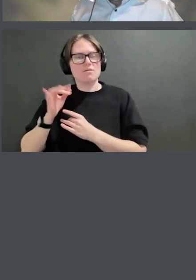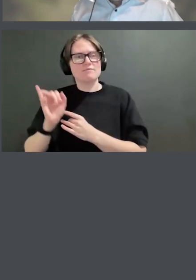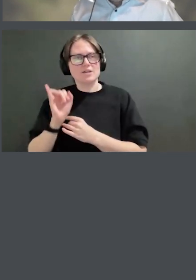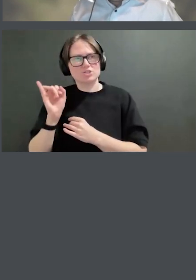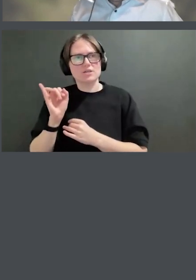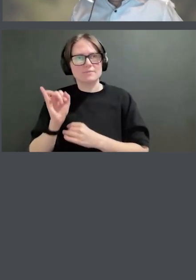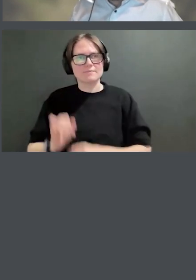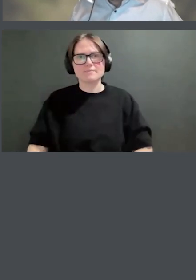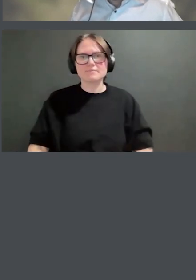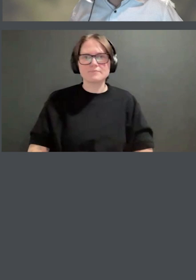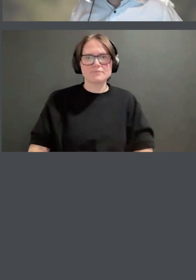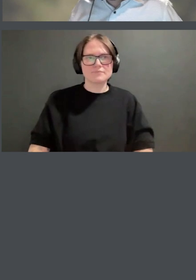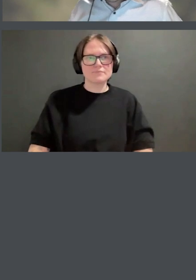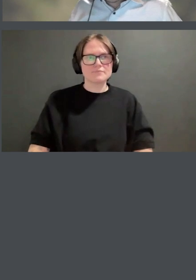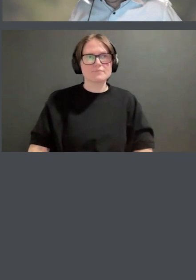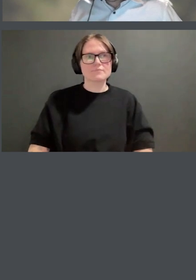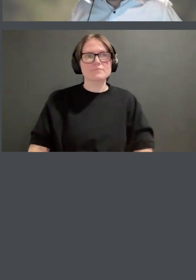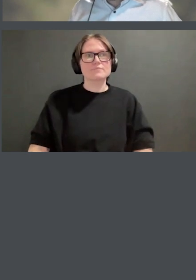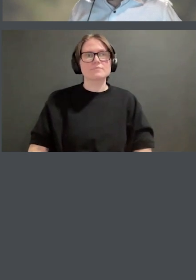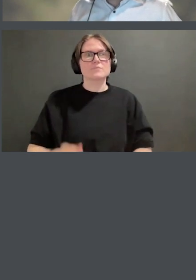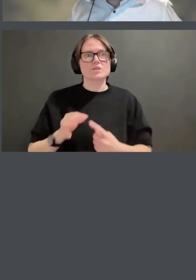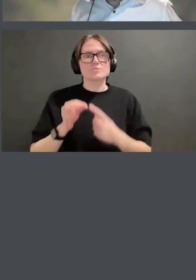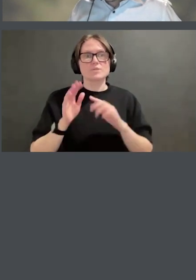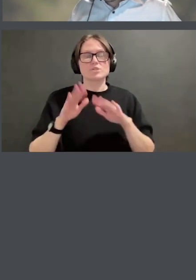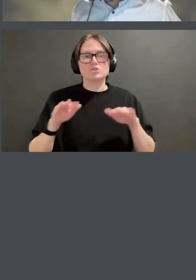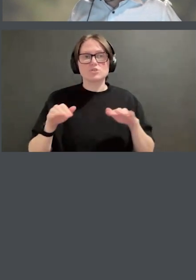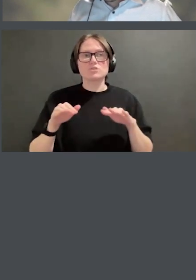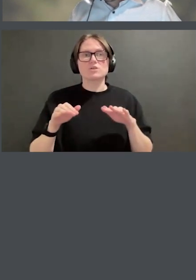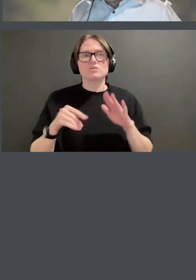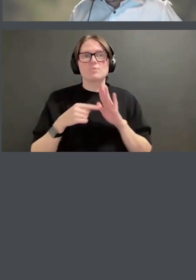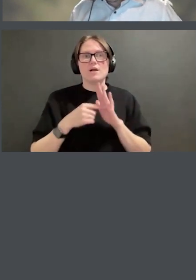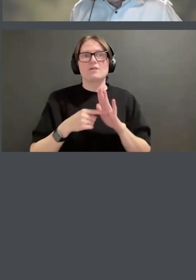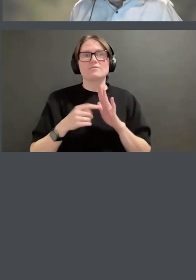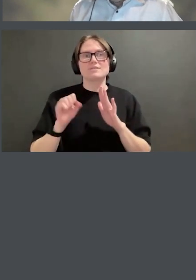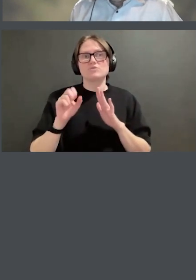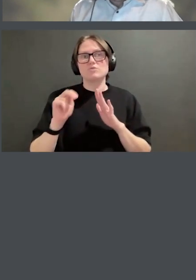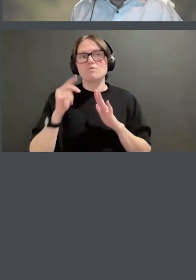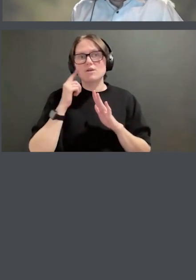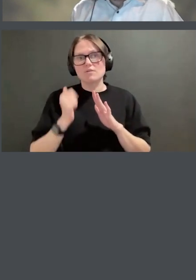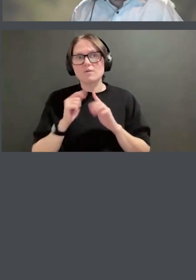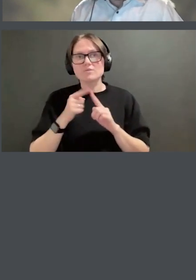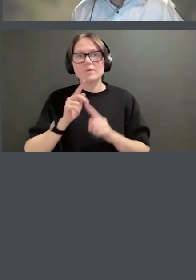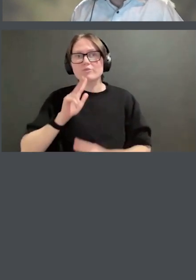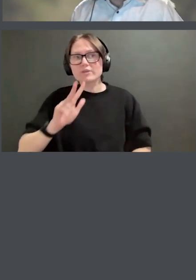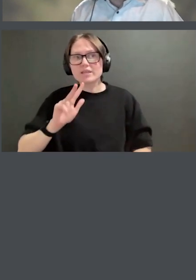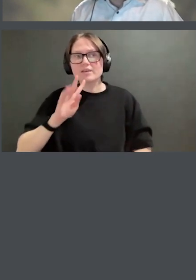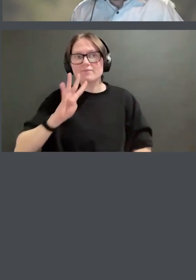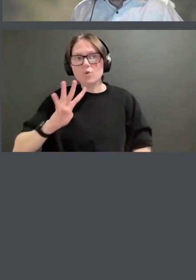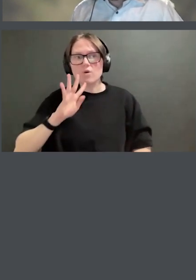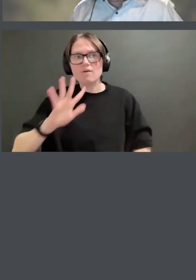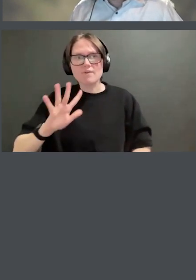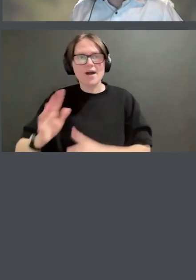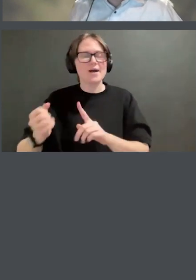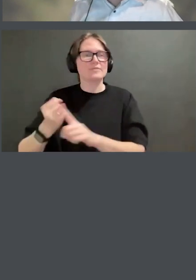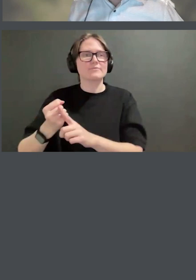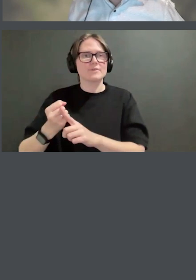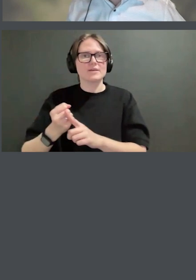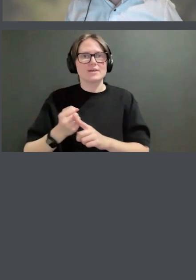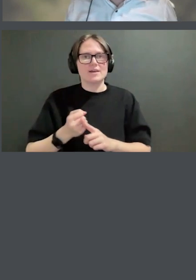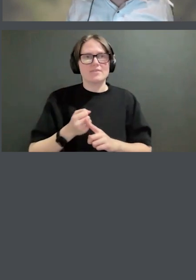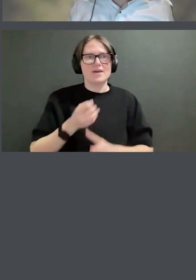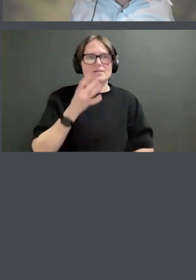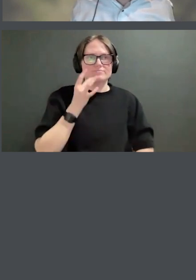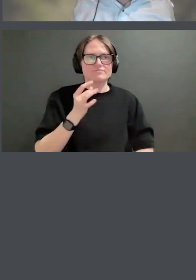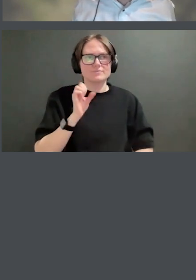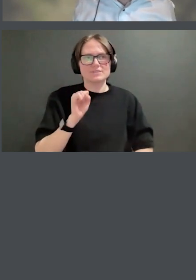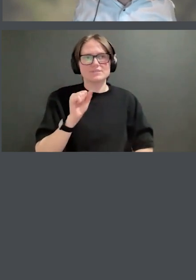in the children who present with sensorineural hearing loss when they're 3 or 4 or 5, and saliva testing won't